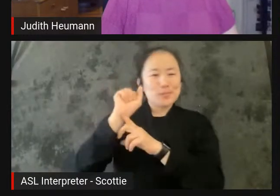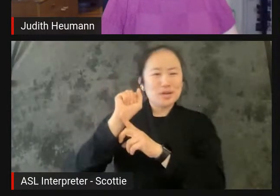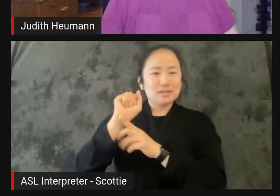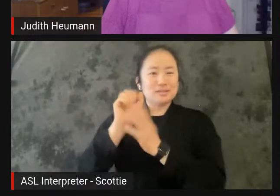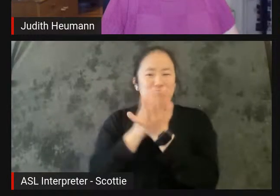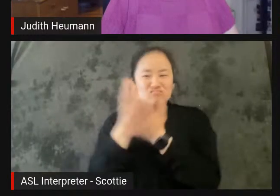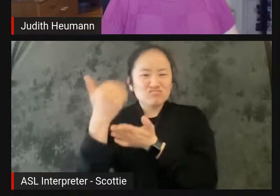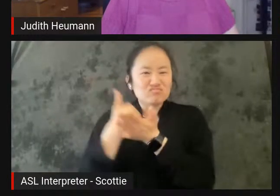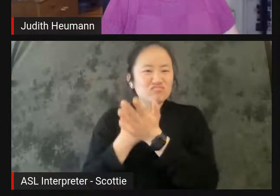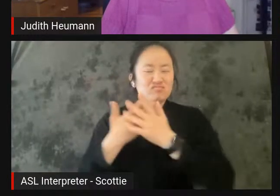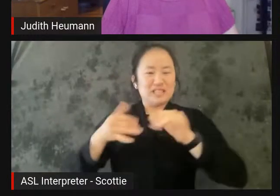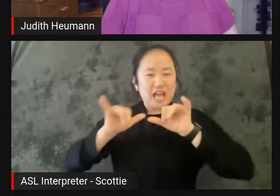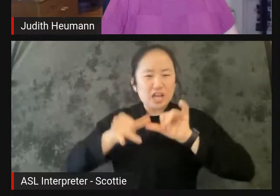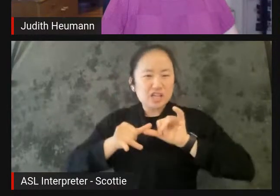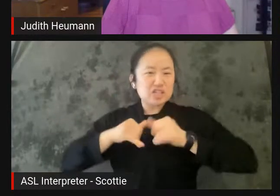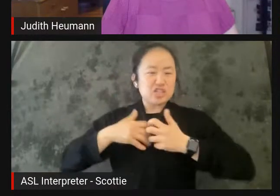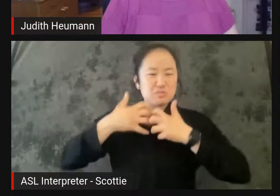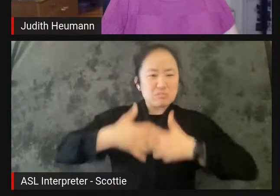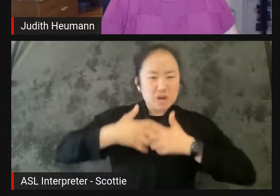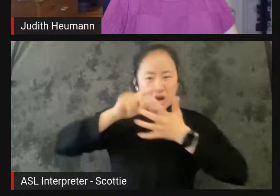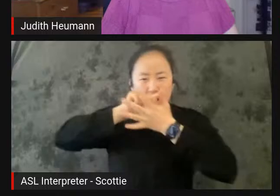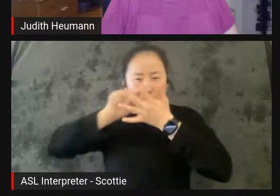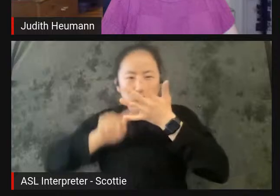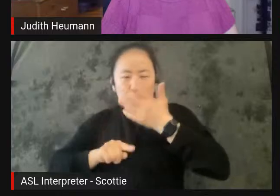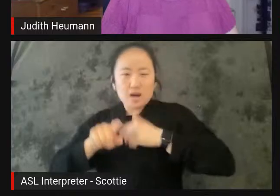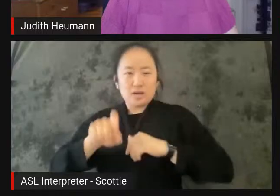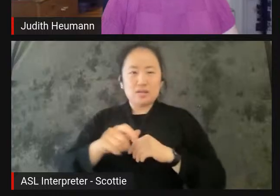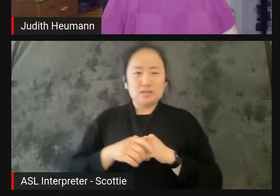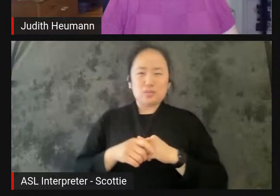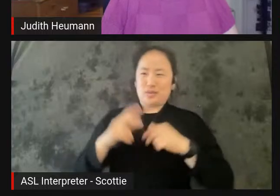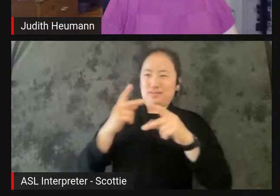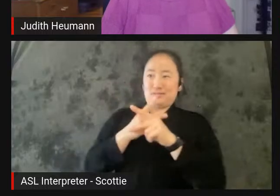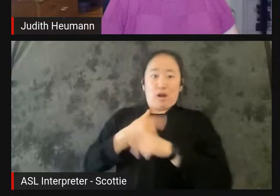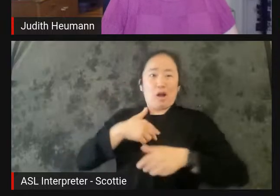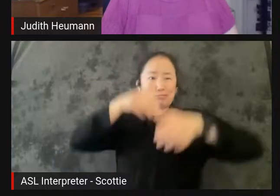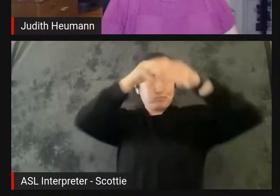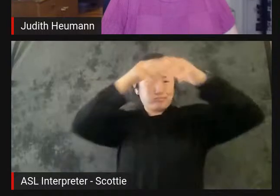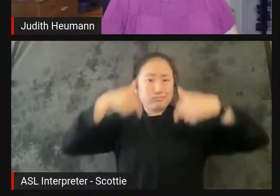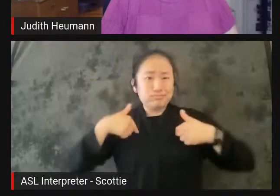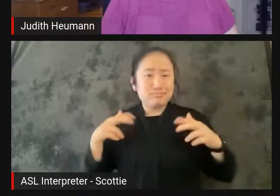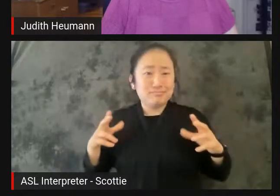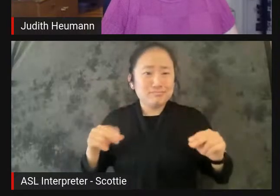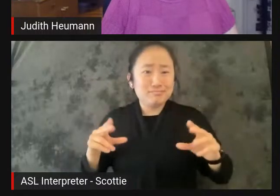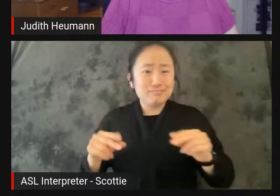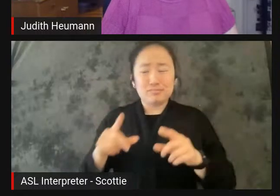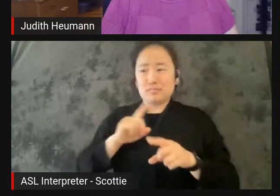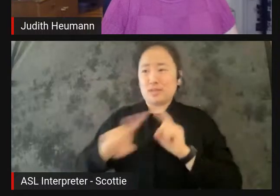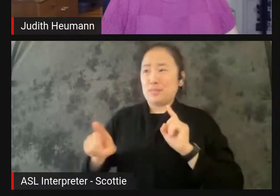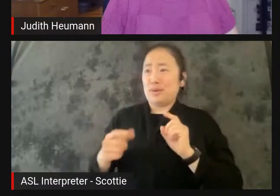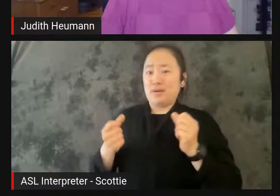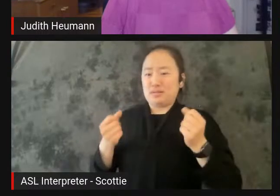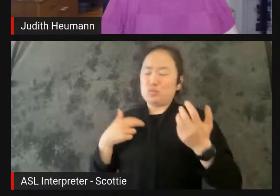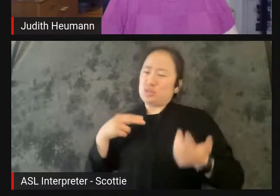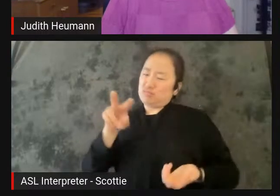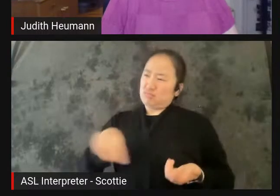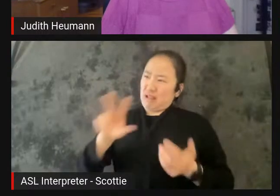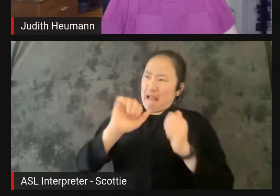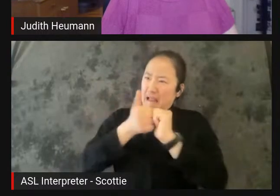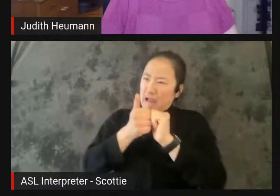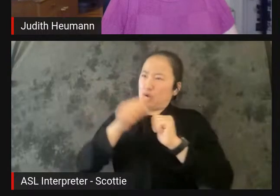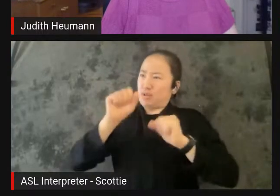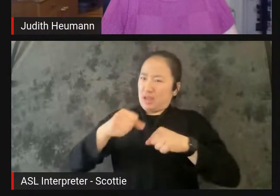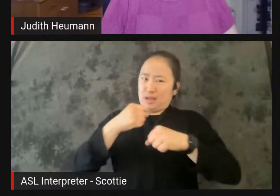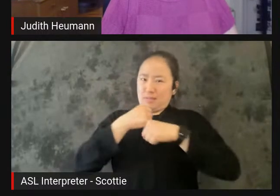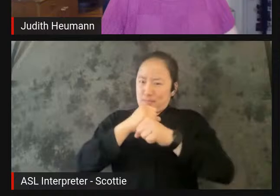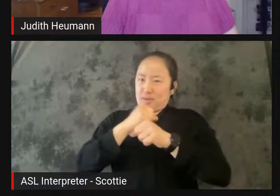knew that it was something that was not going to be impossible, because many of us were coming to school every day on